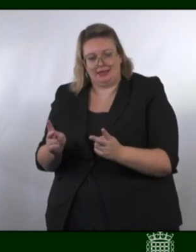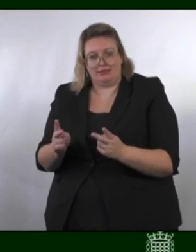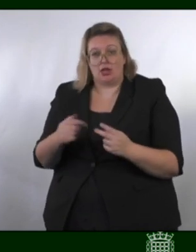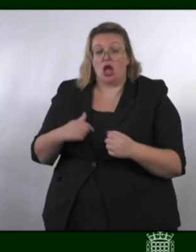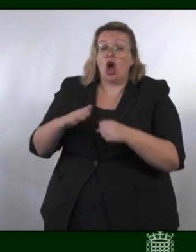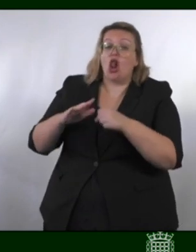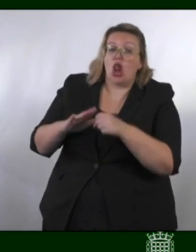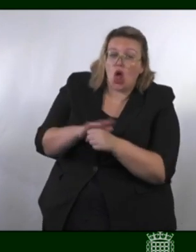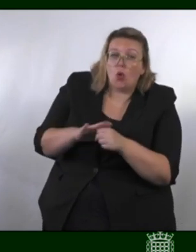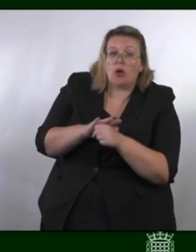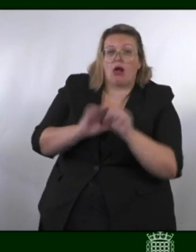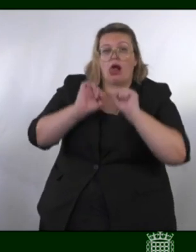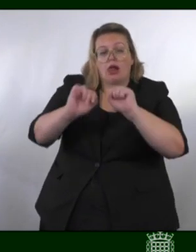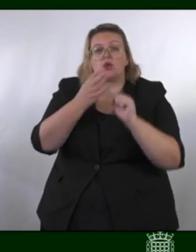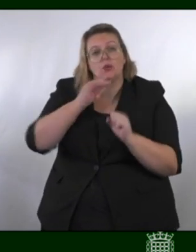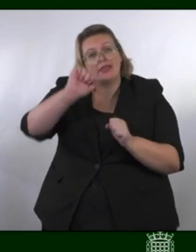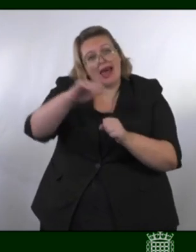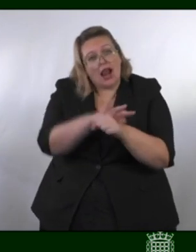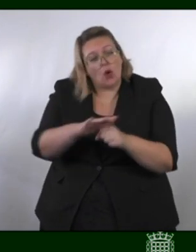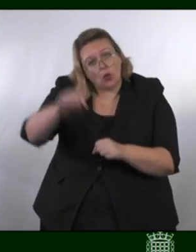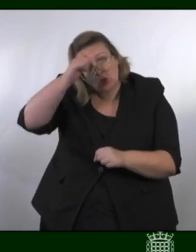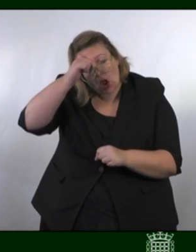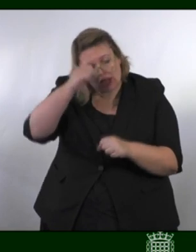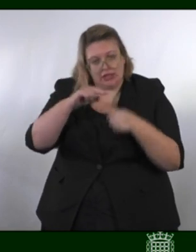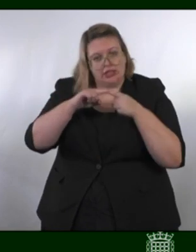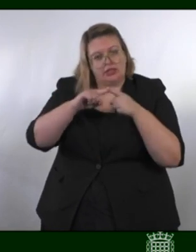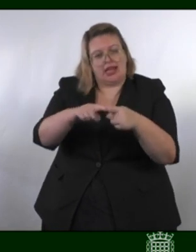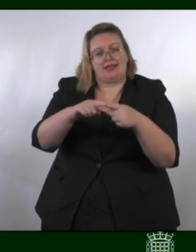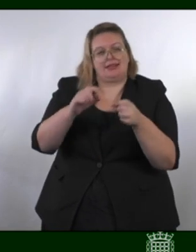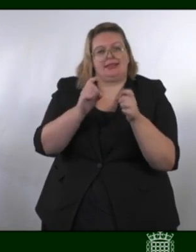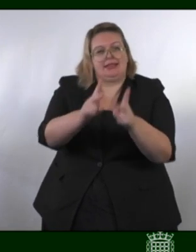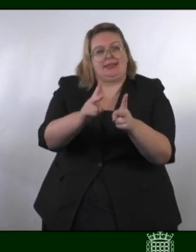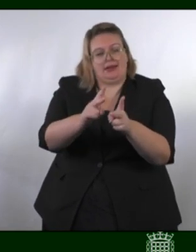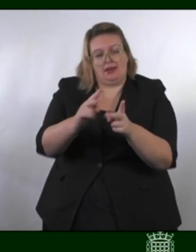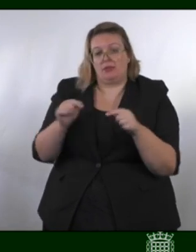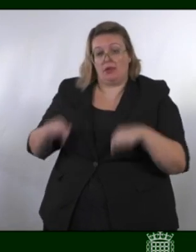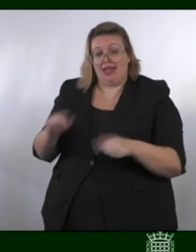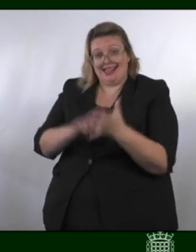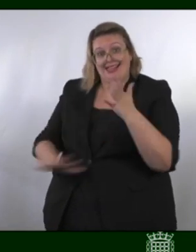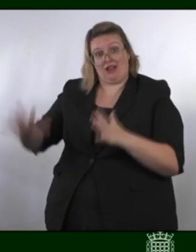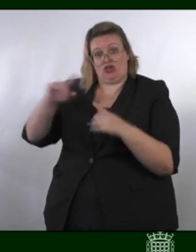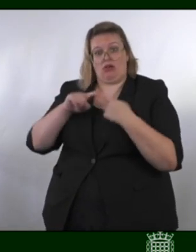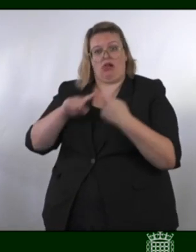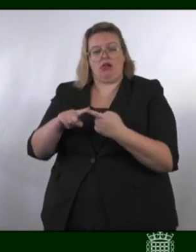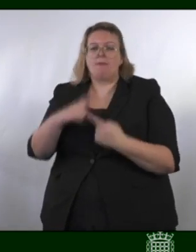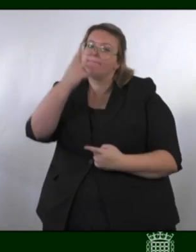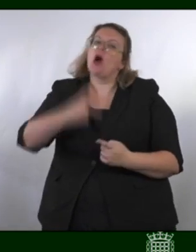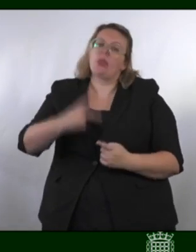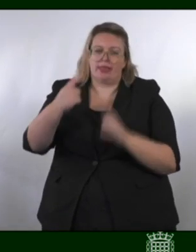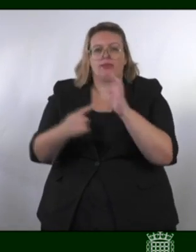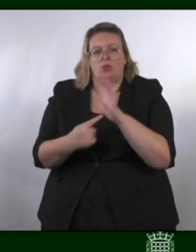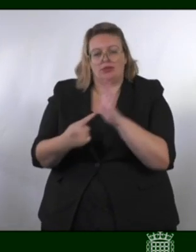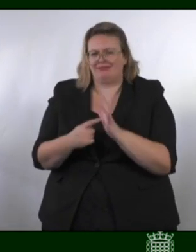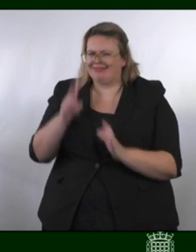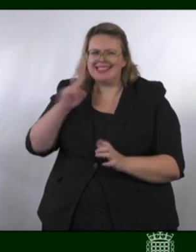the local knowledge provided by local public health teams, and he's seen in his own city of Leicester how effective that can